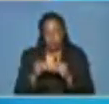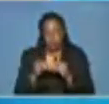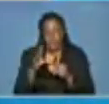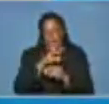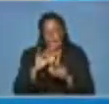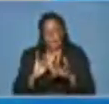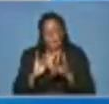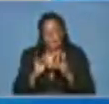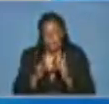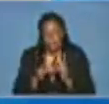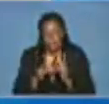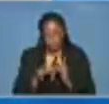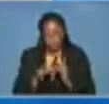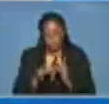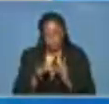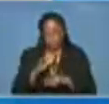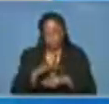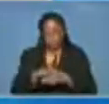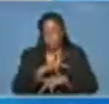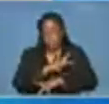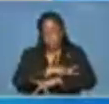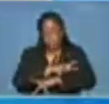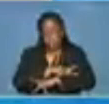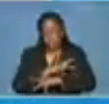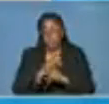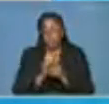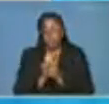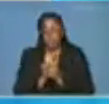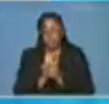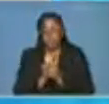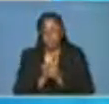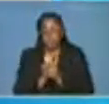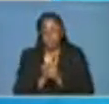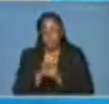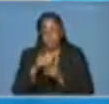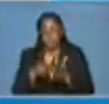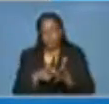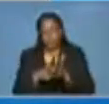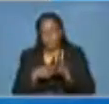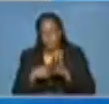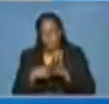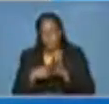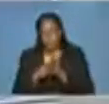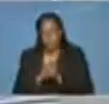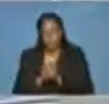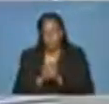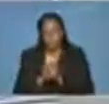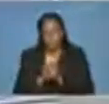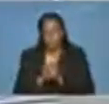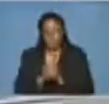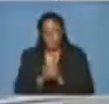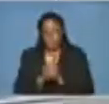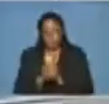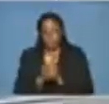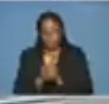digital on the Go Bonfire platform. We have acquired and brought on